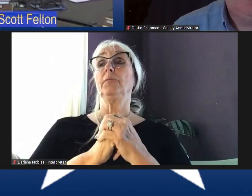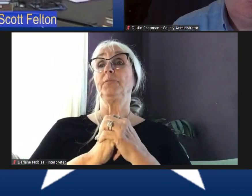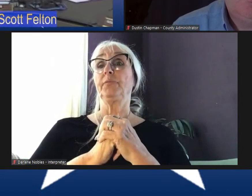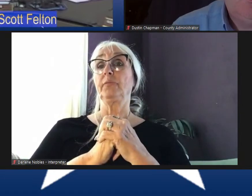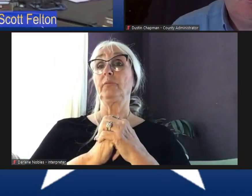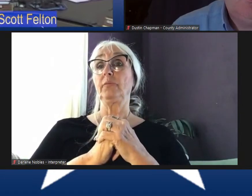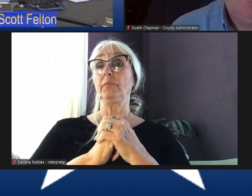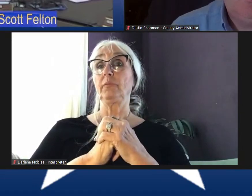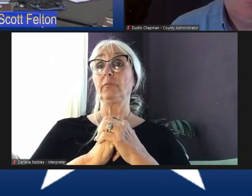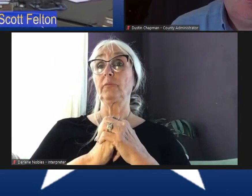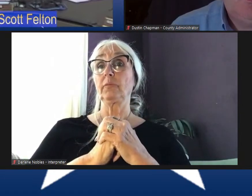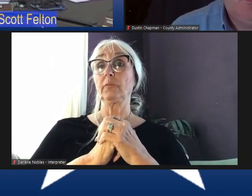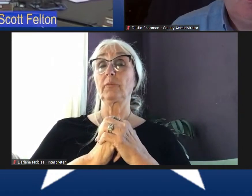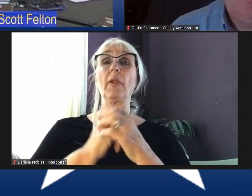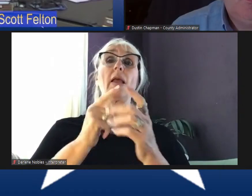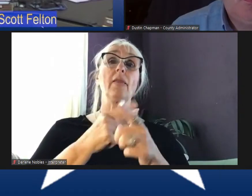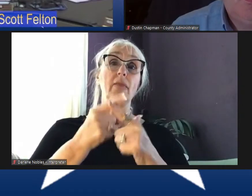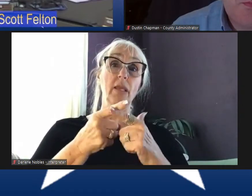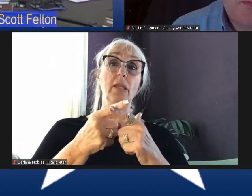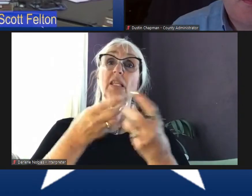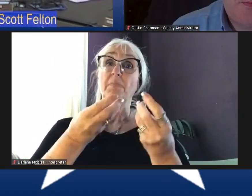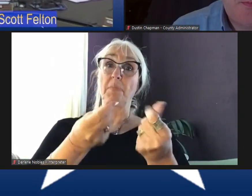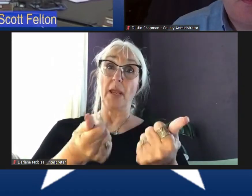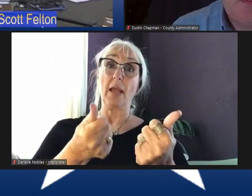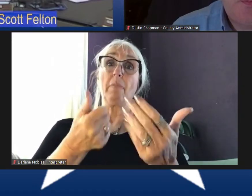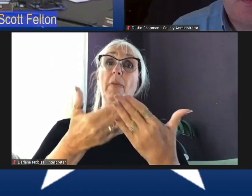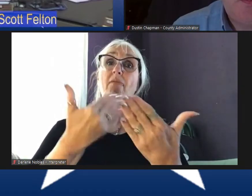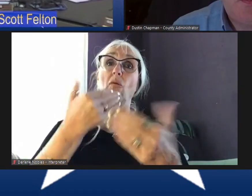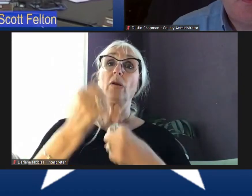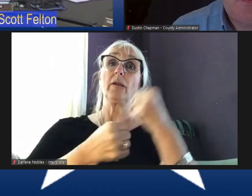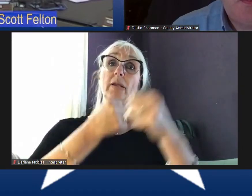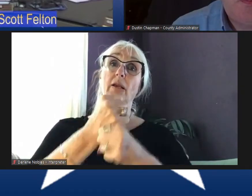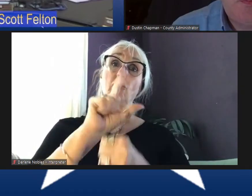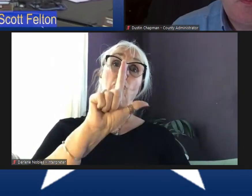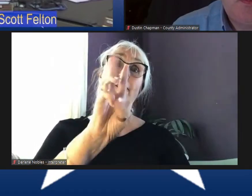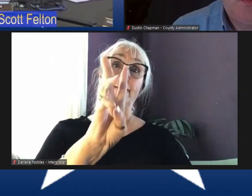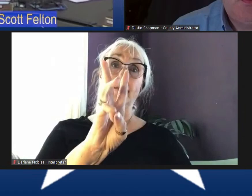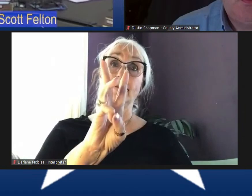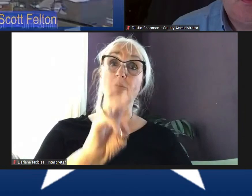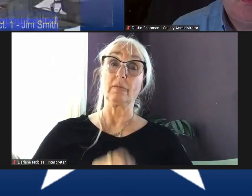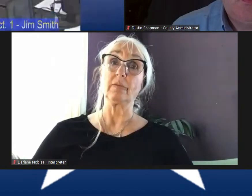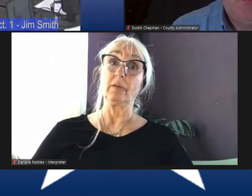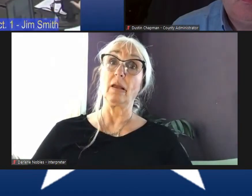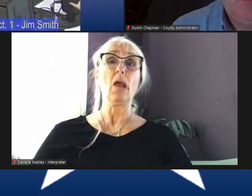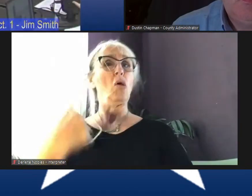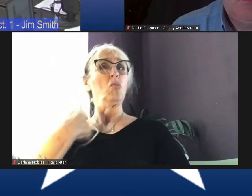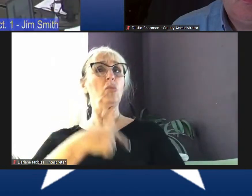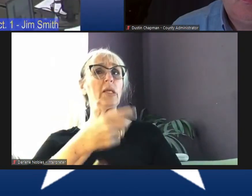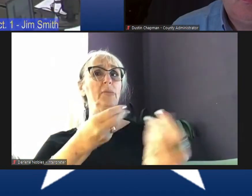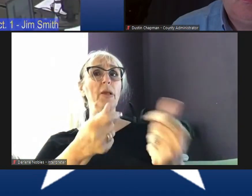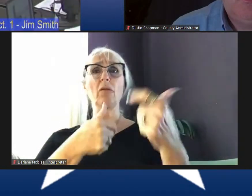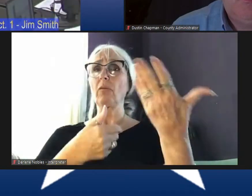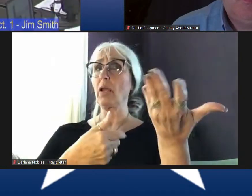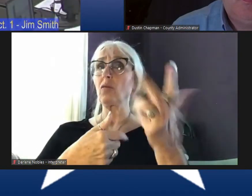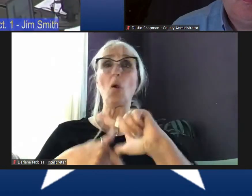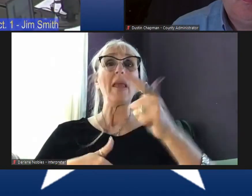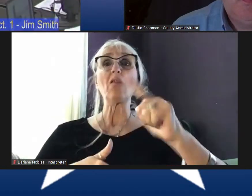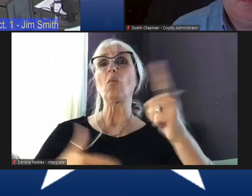well, they have to be spent by the end of 26. So we have a pretty good, We spend it or the projects that? either one. I mean,